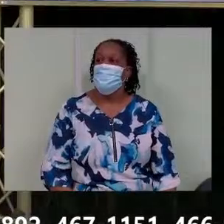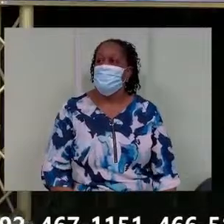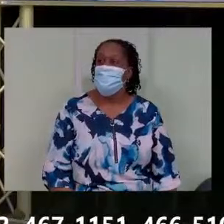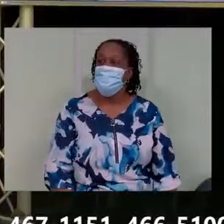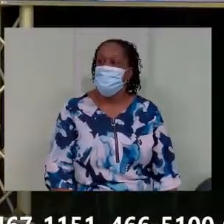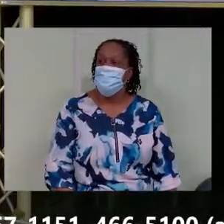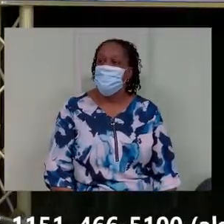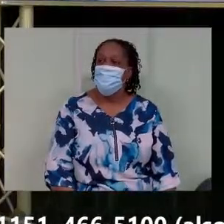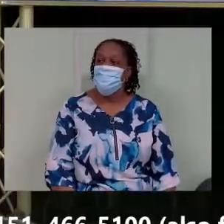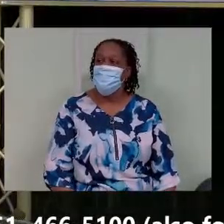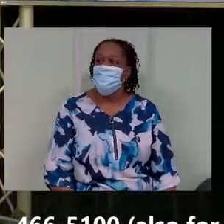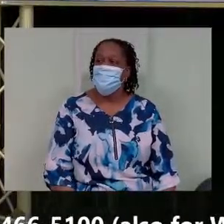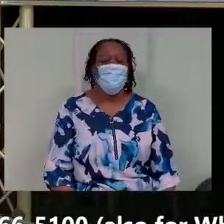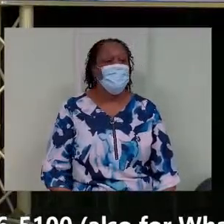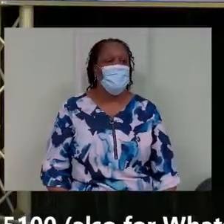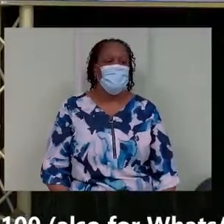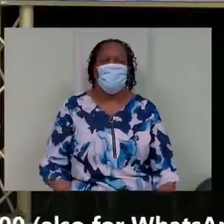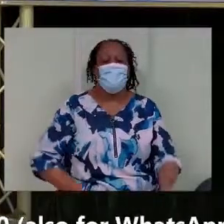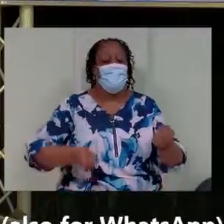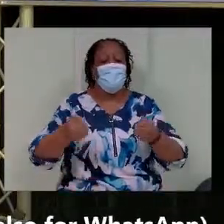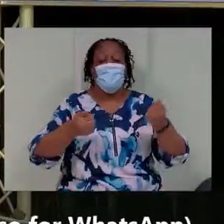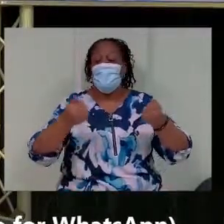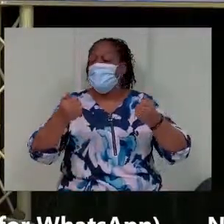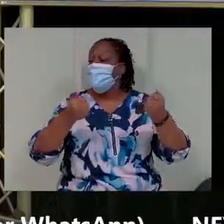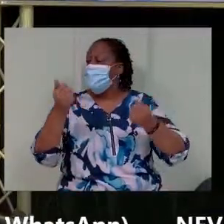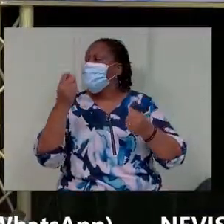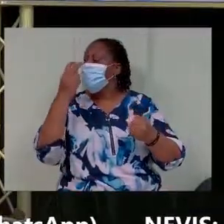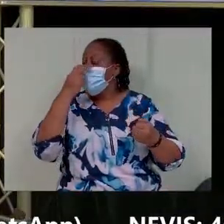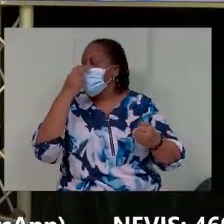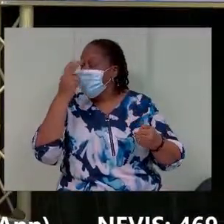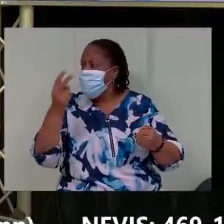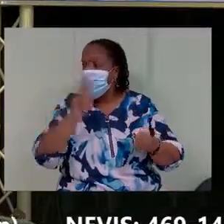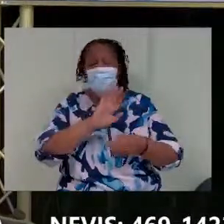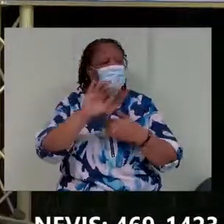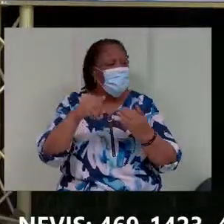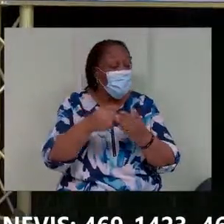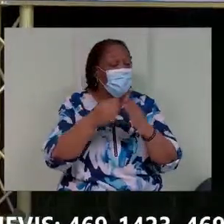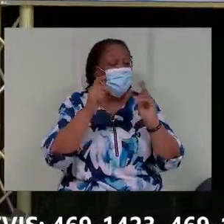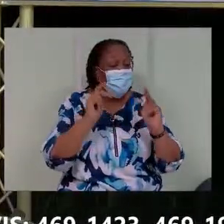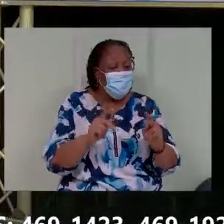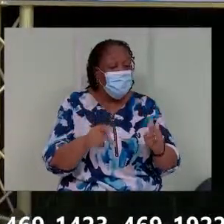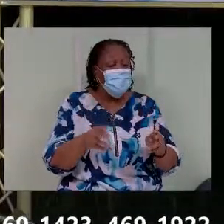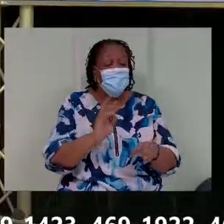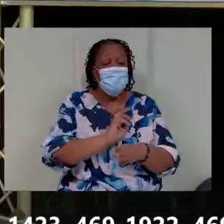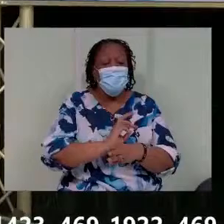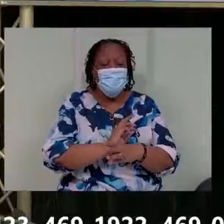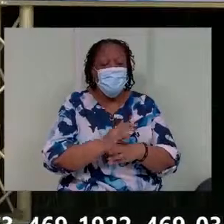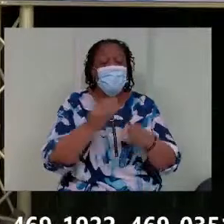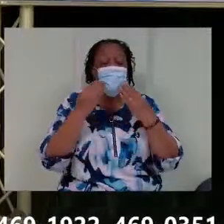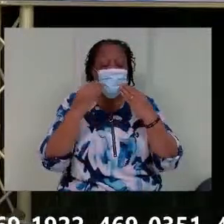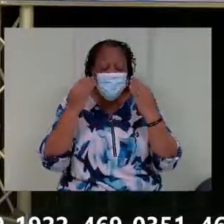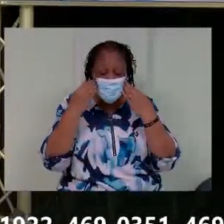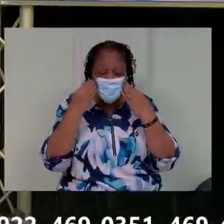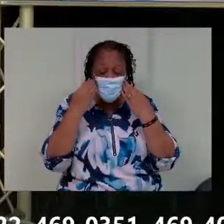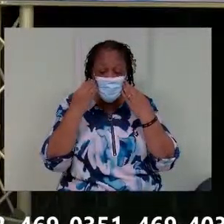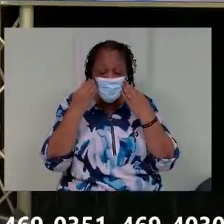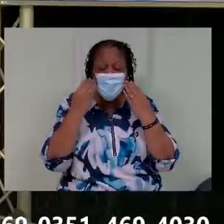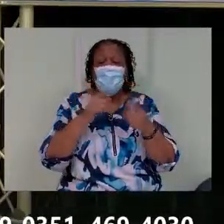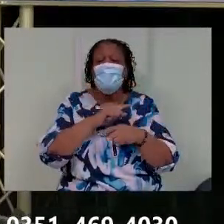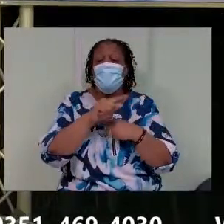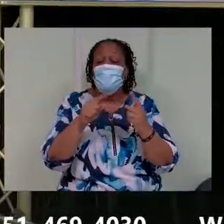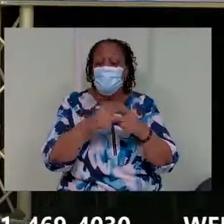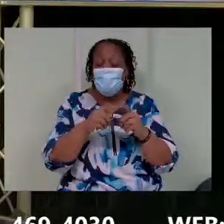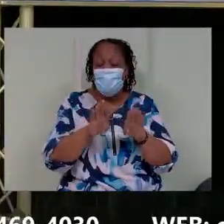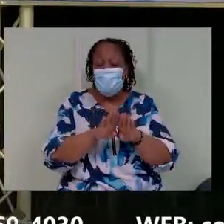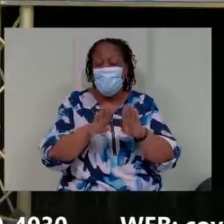you should see everybody wearing a face mask. So the wearing of the face mask would become even more important when